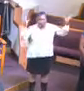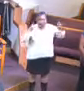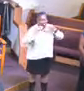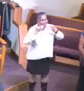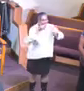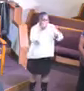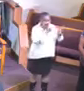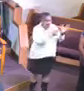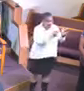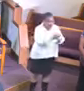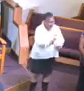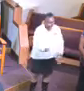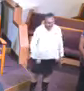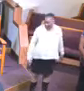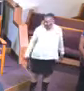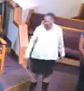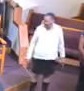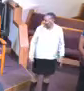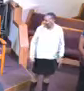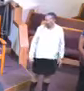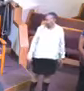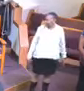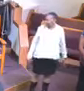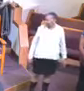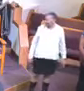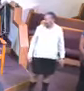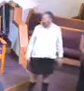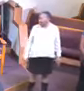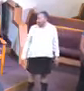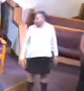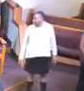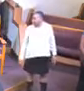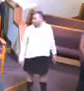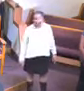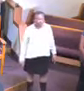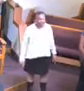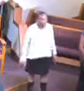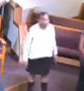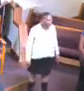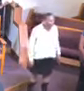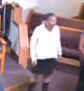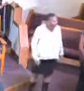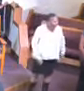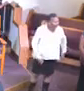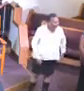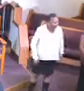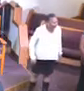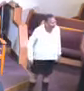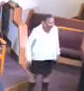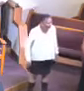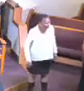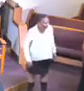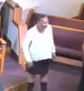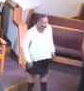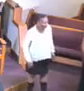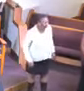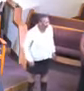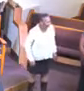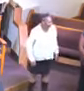Jesus. Our Father is here, we go. Our Father is here. Spread it up.